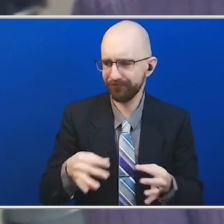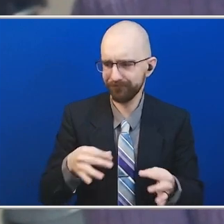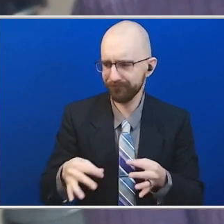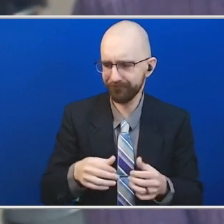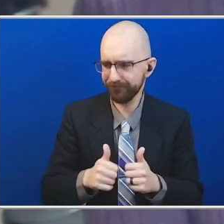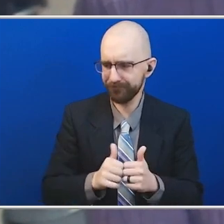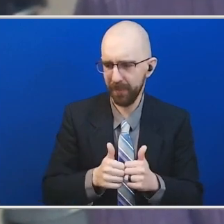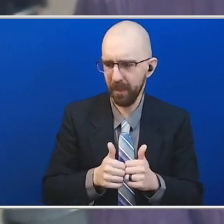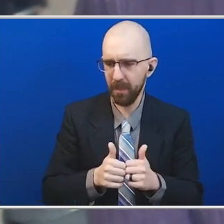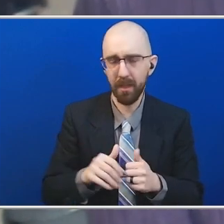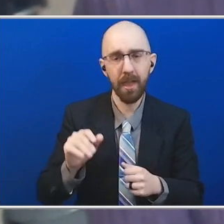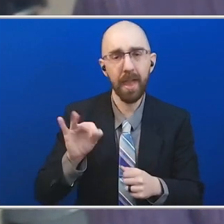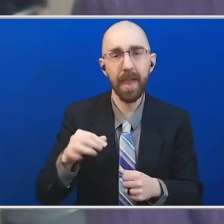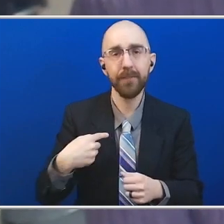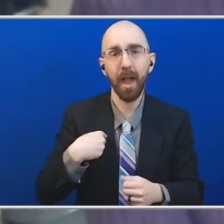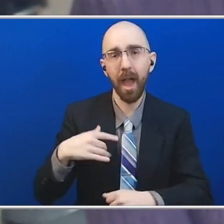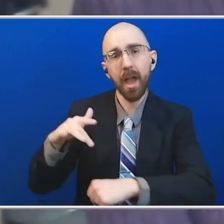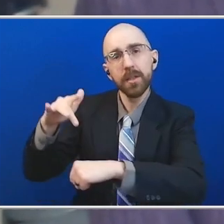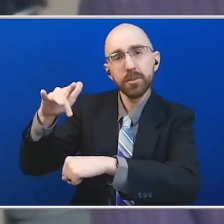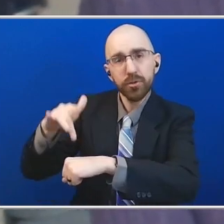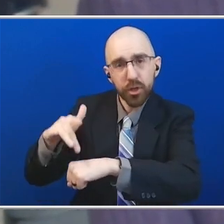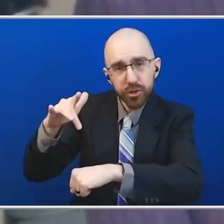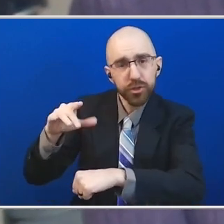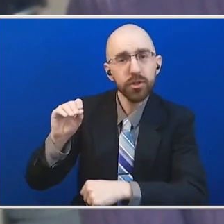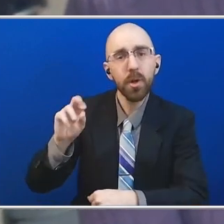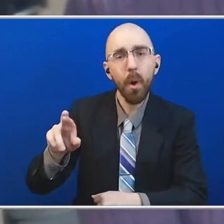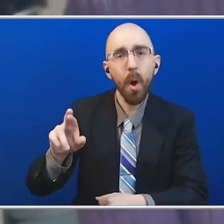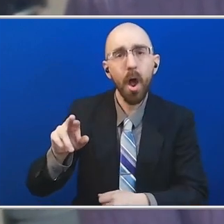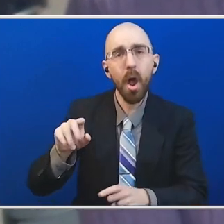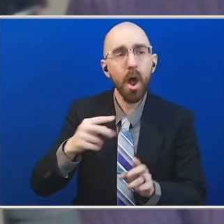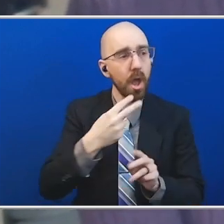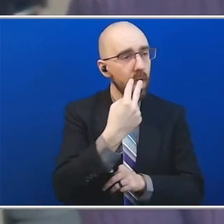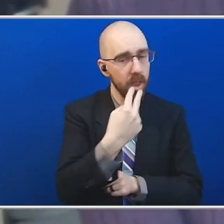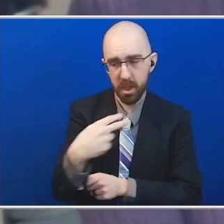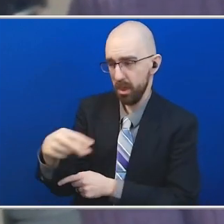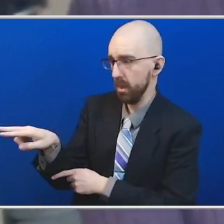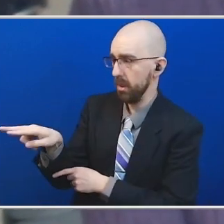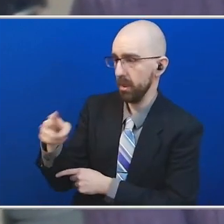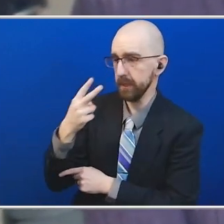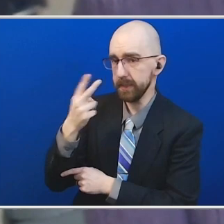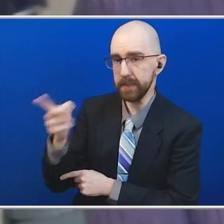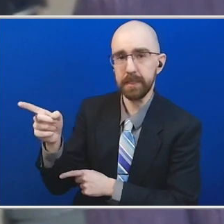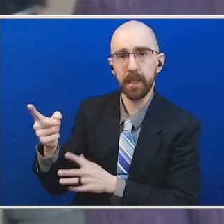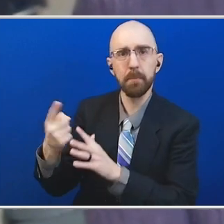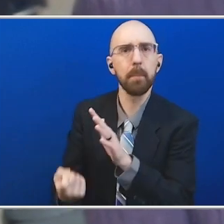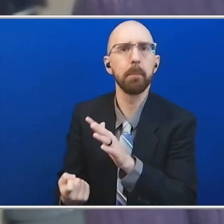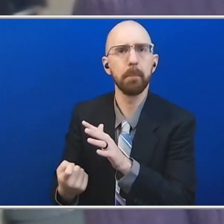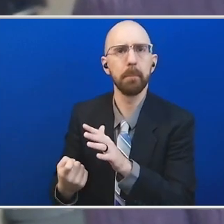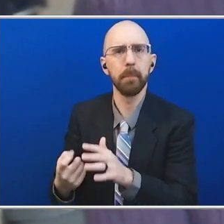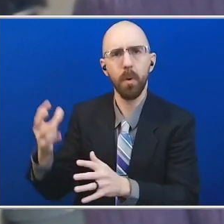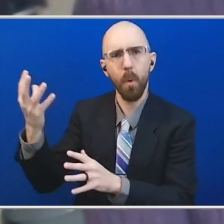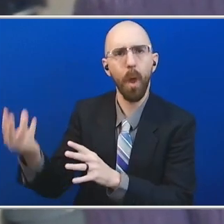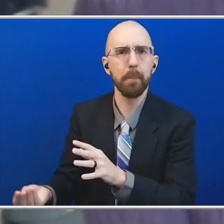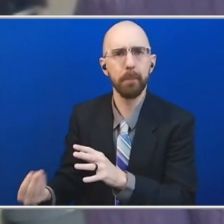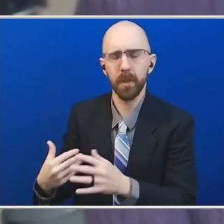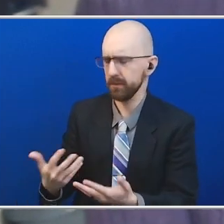if I would touch them or reach or turn around to look at them, they disappeared. And